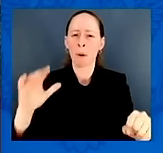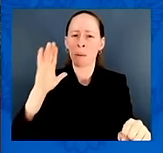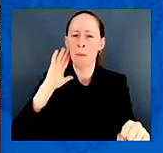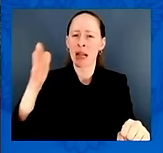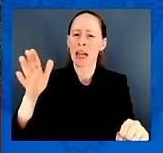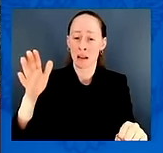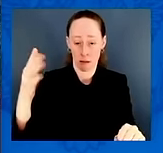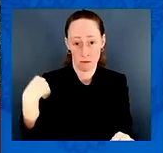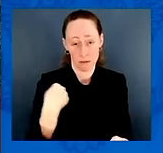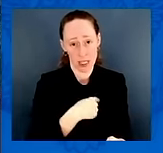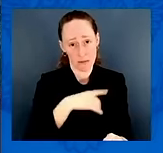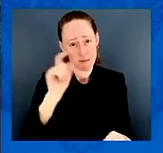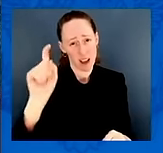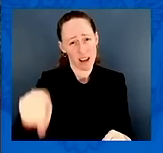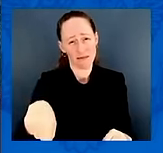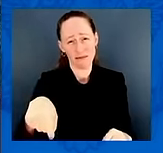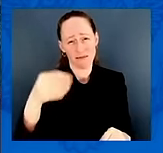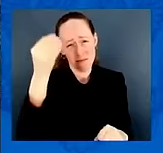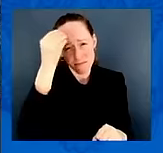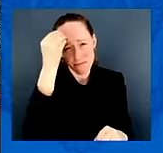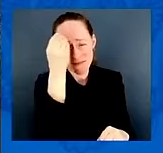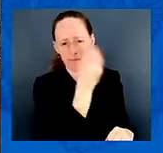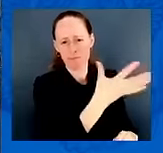will not walk away.